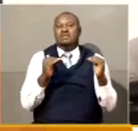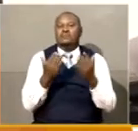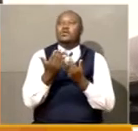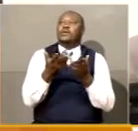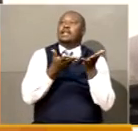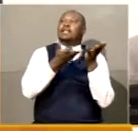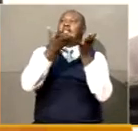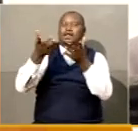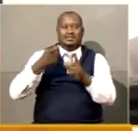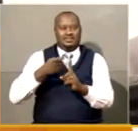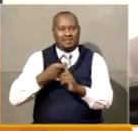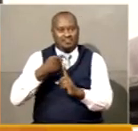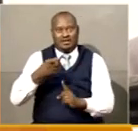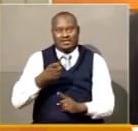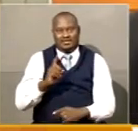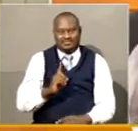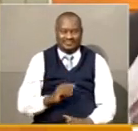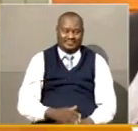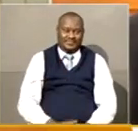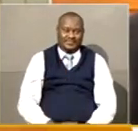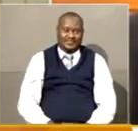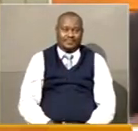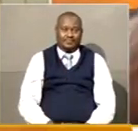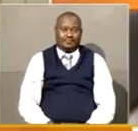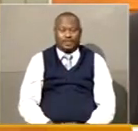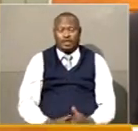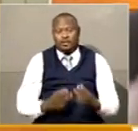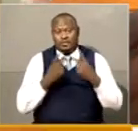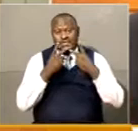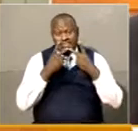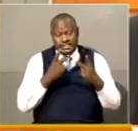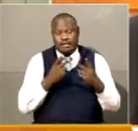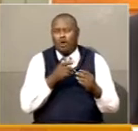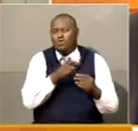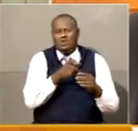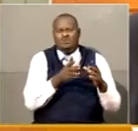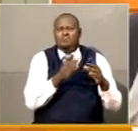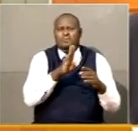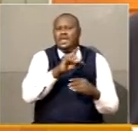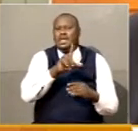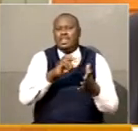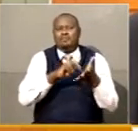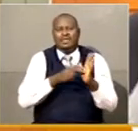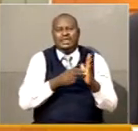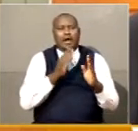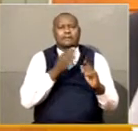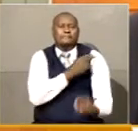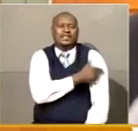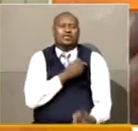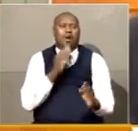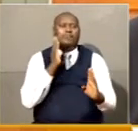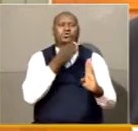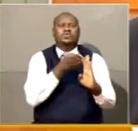feels he can approach. Here is a medical model of approach. Mental health is not